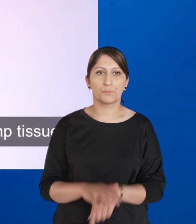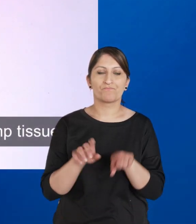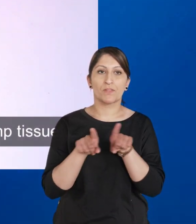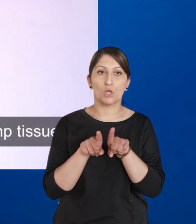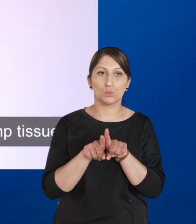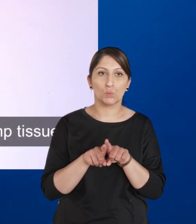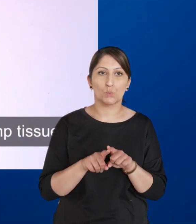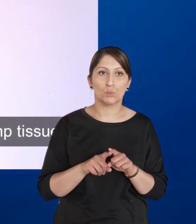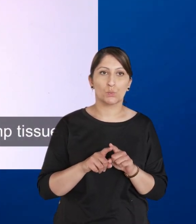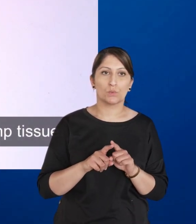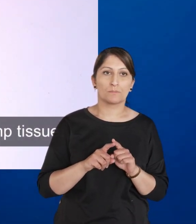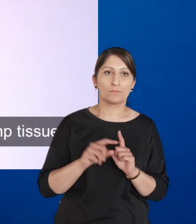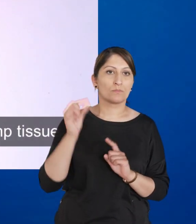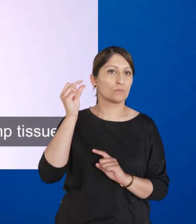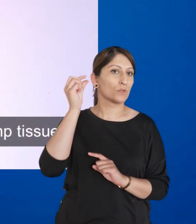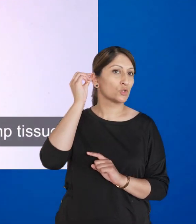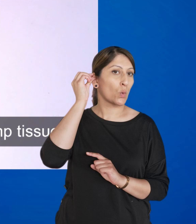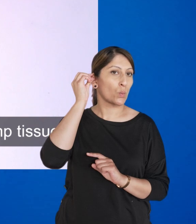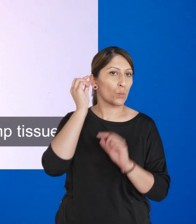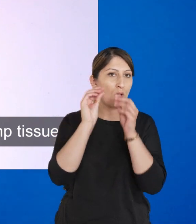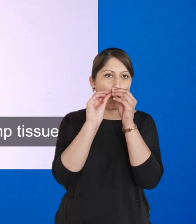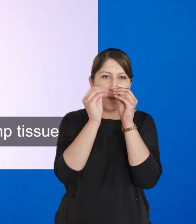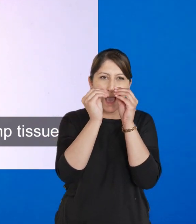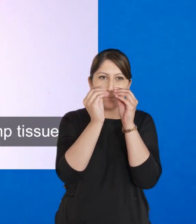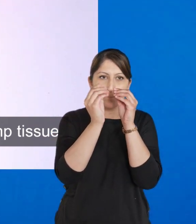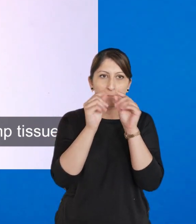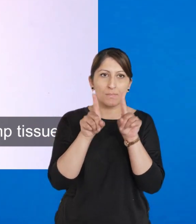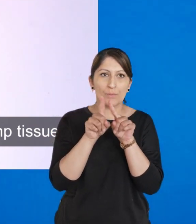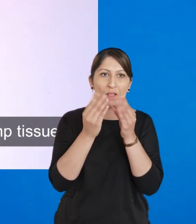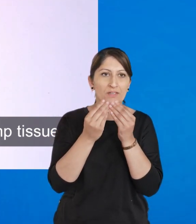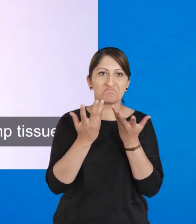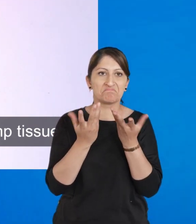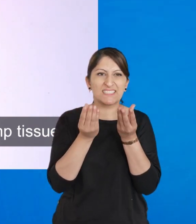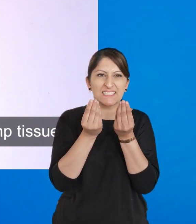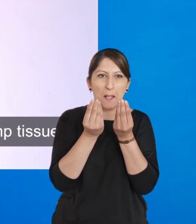You can also wipe the dome down with a wet wipe or a damp tissue.